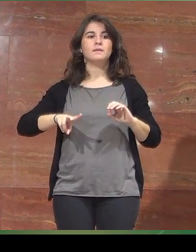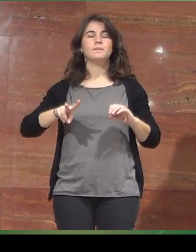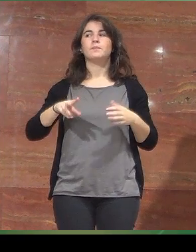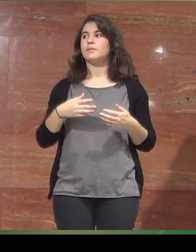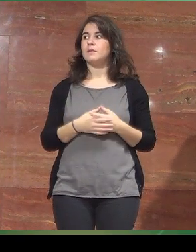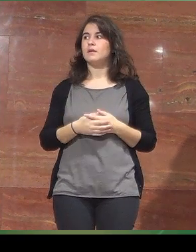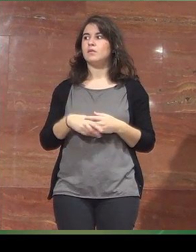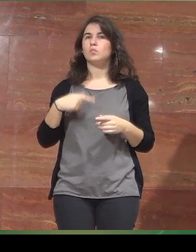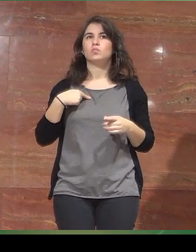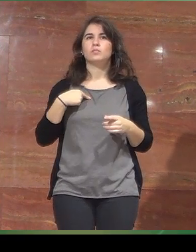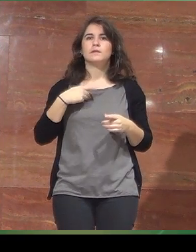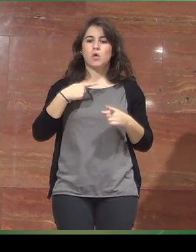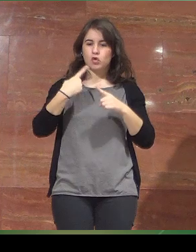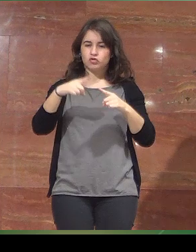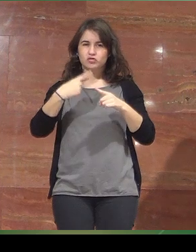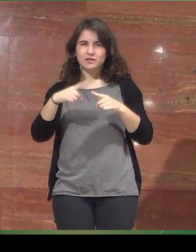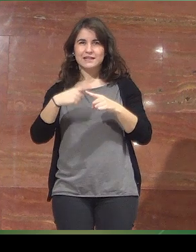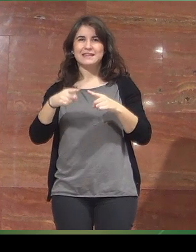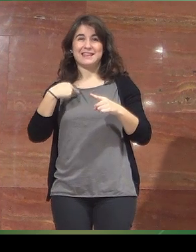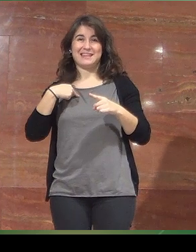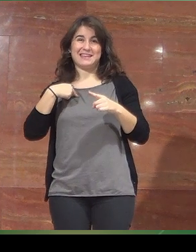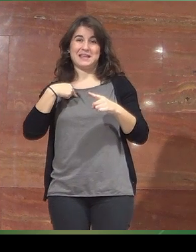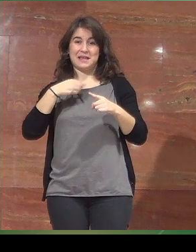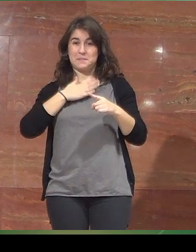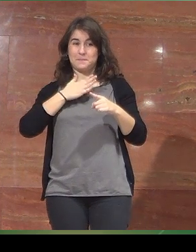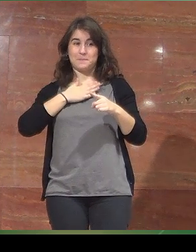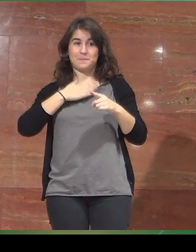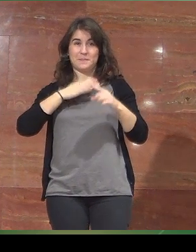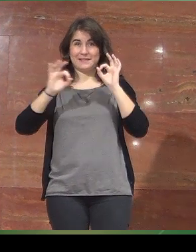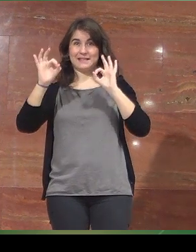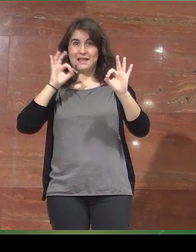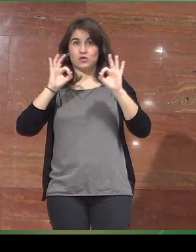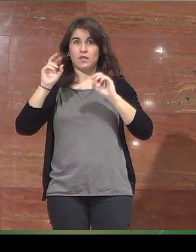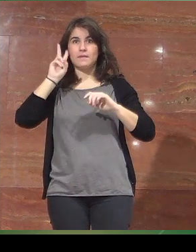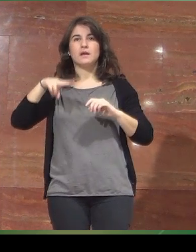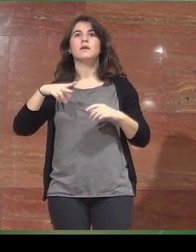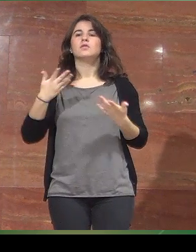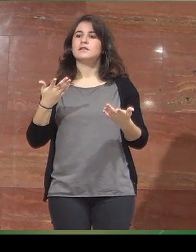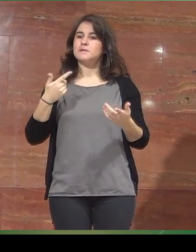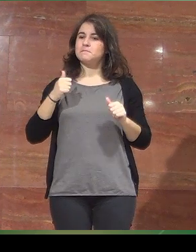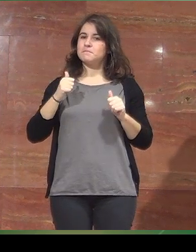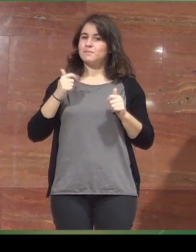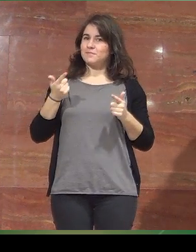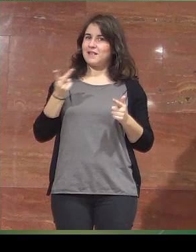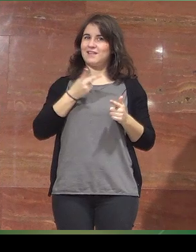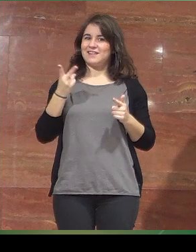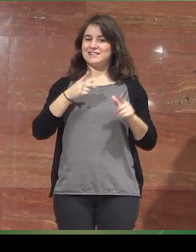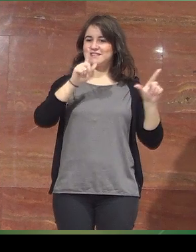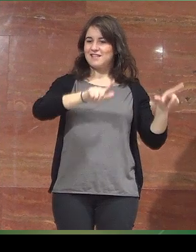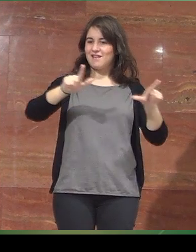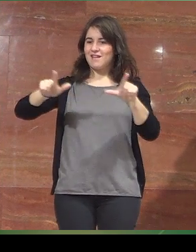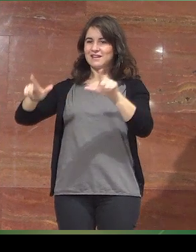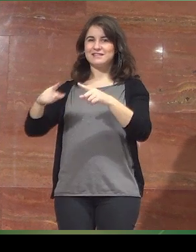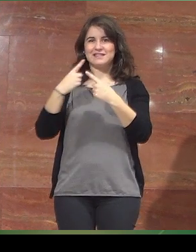to make differences from one room to the other with symbolic, with elements who are at